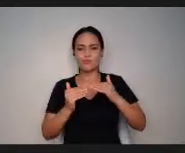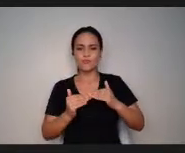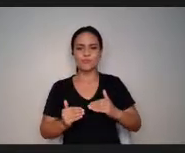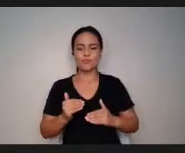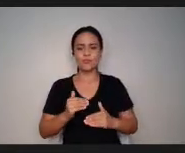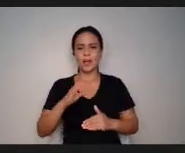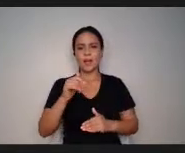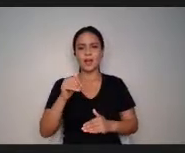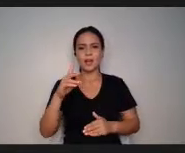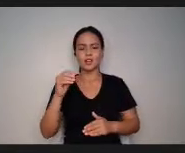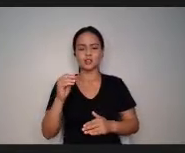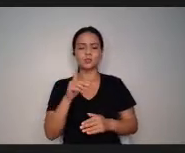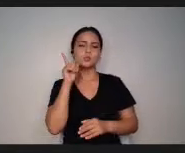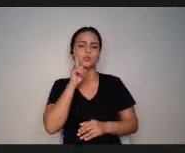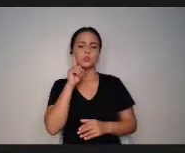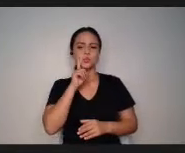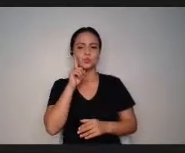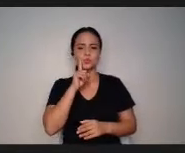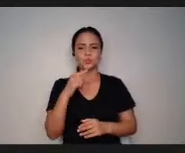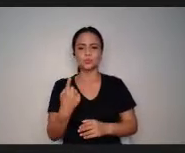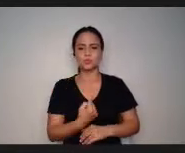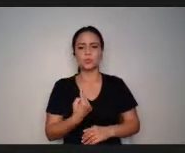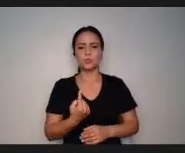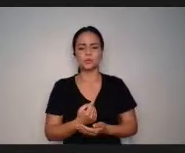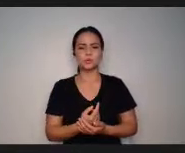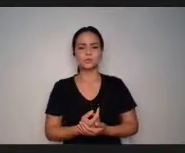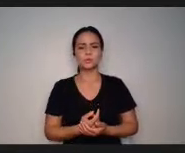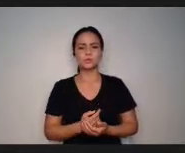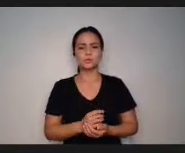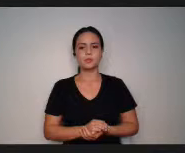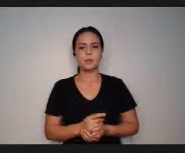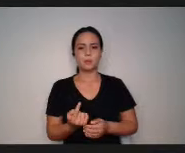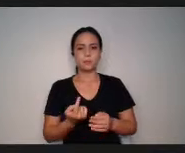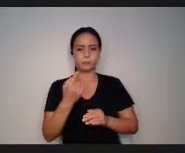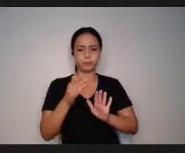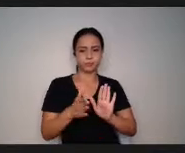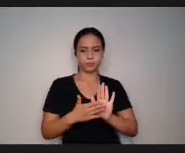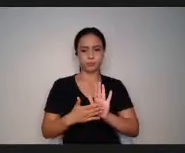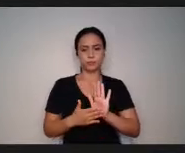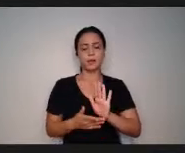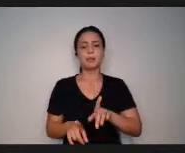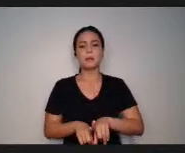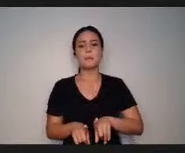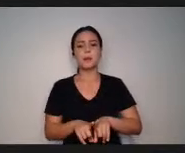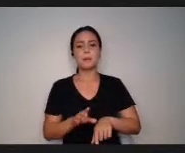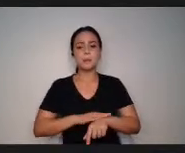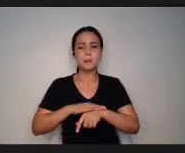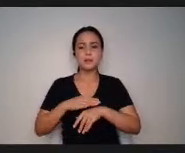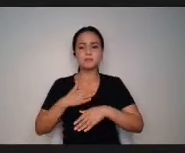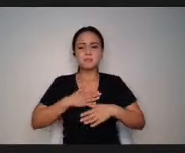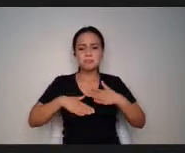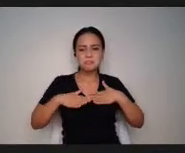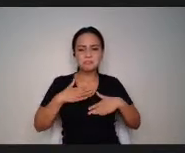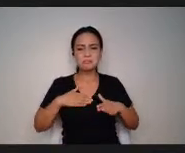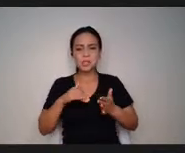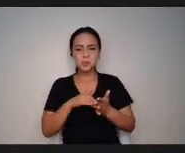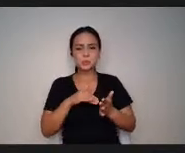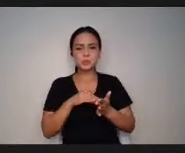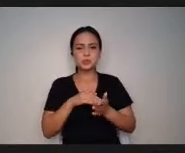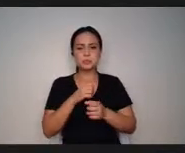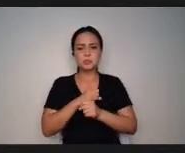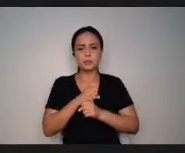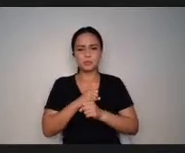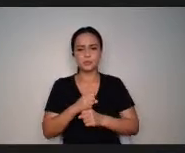seen a leveling off and even slight increases over the last several years in cardiovascular